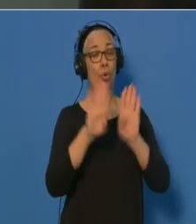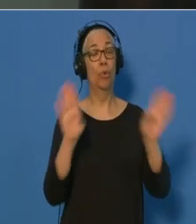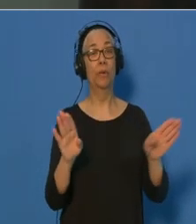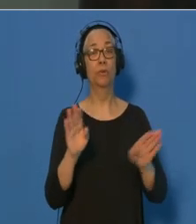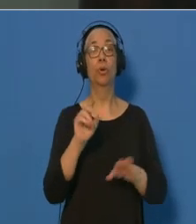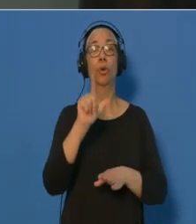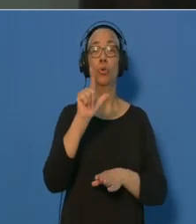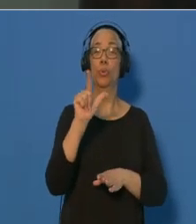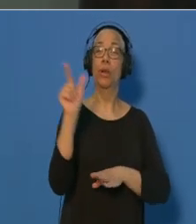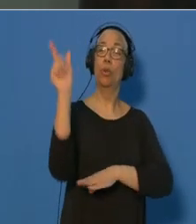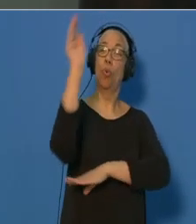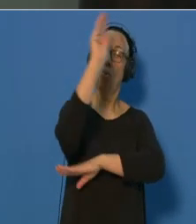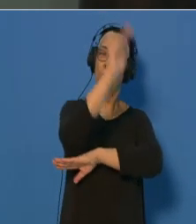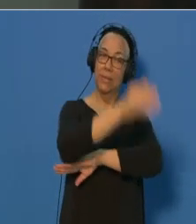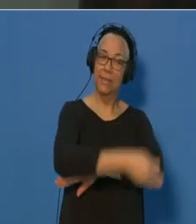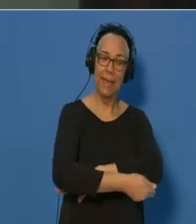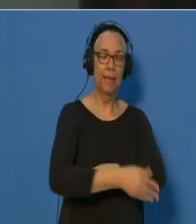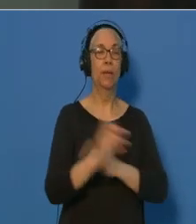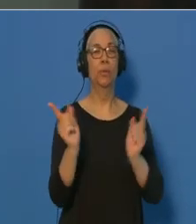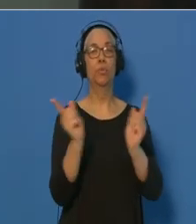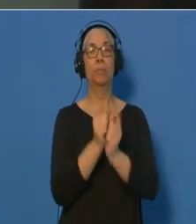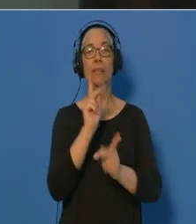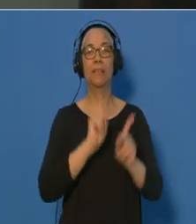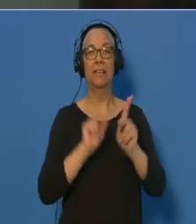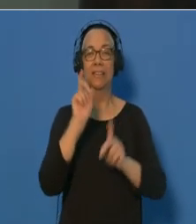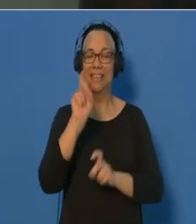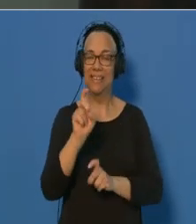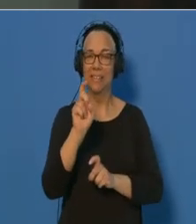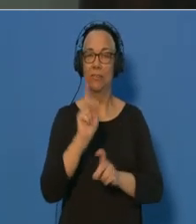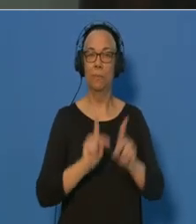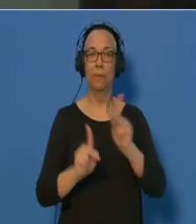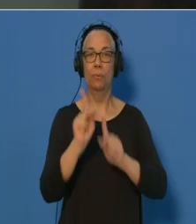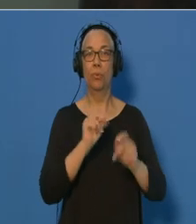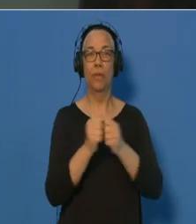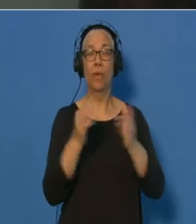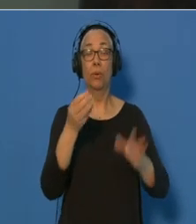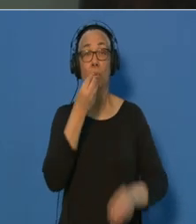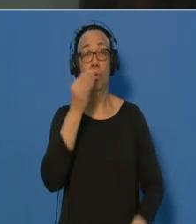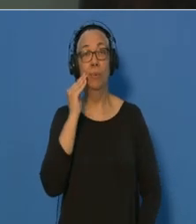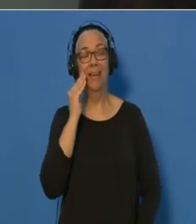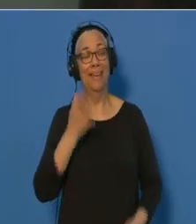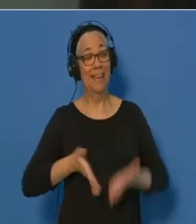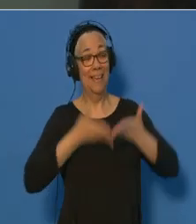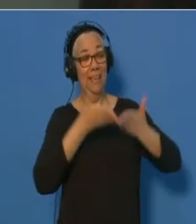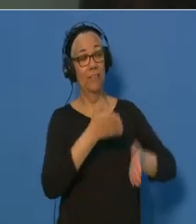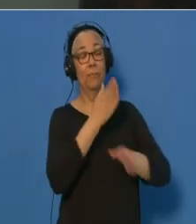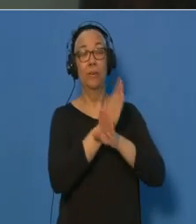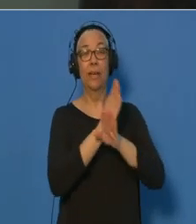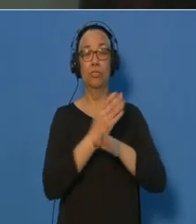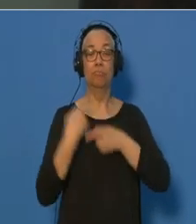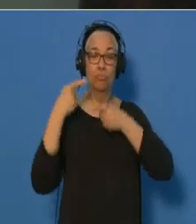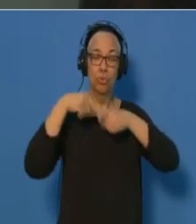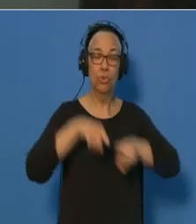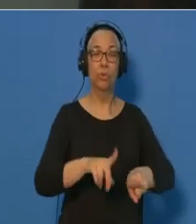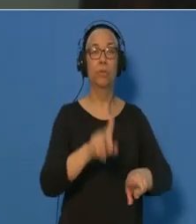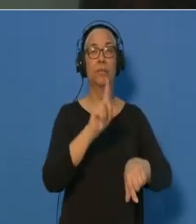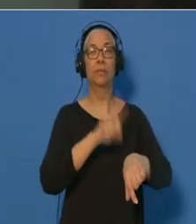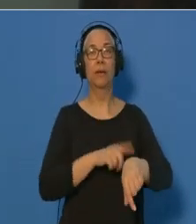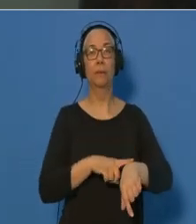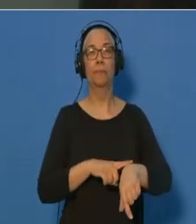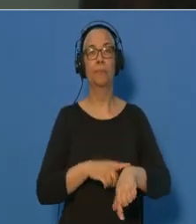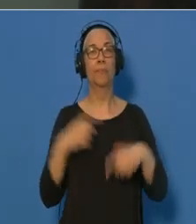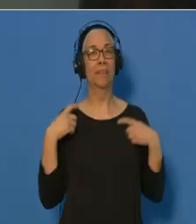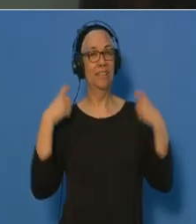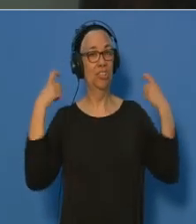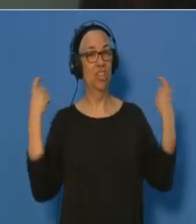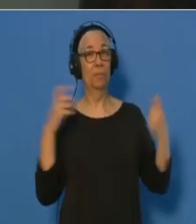24 hours to meet the needs of our homeless citizens and to provide protection for them during this period. The gym at Cedar Ridge is set